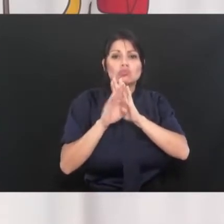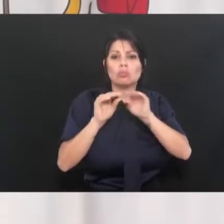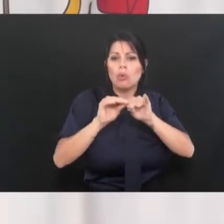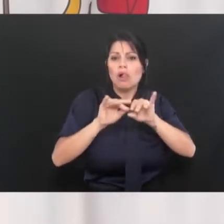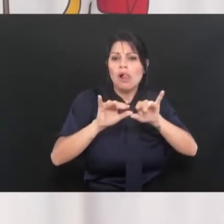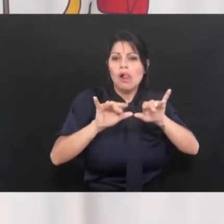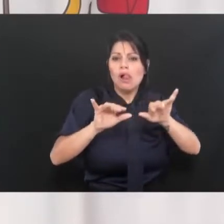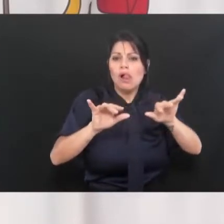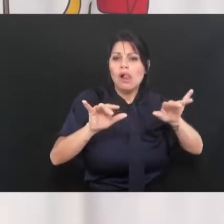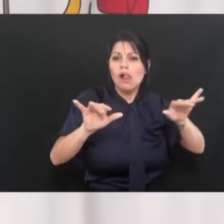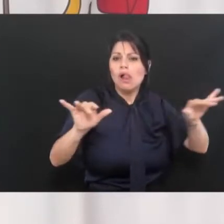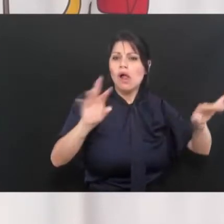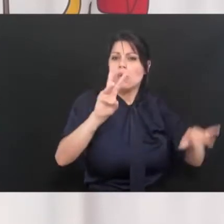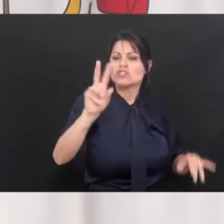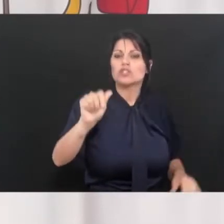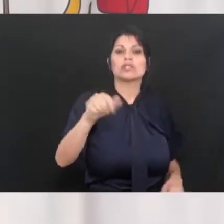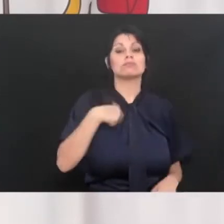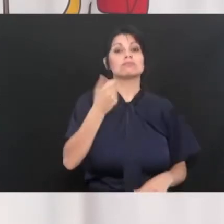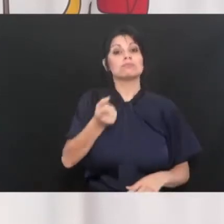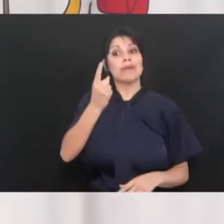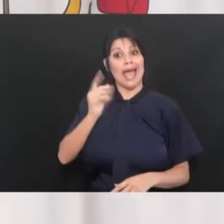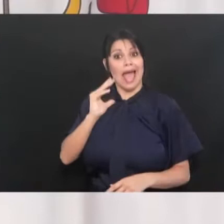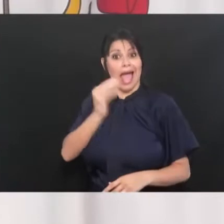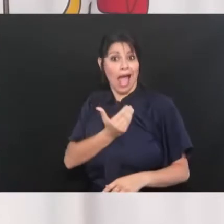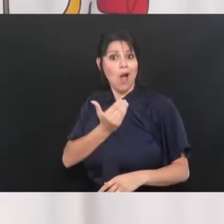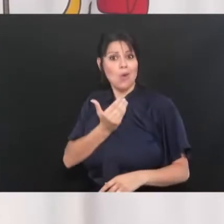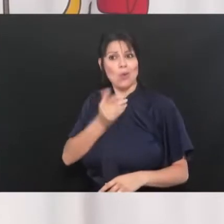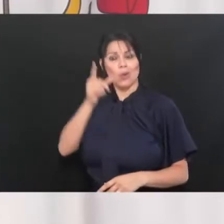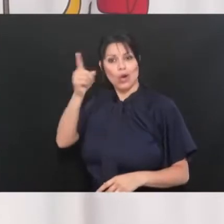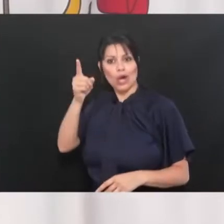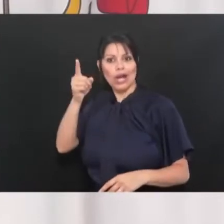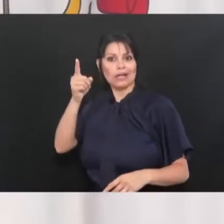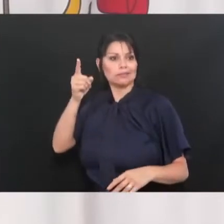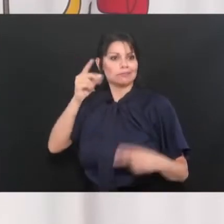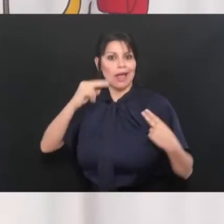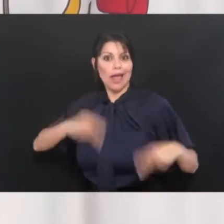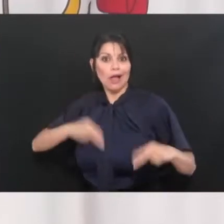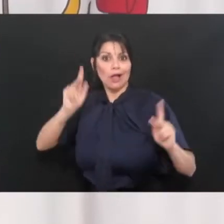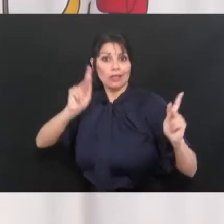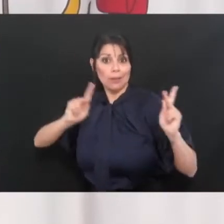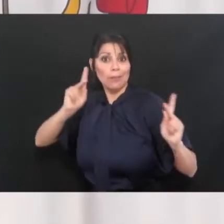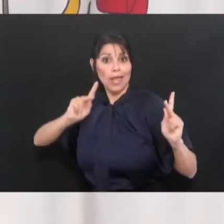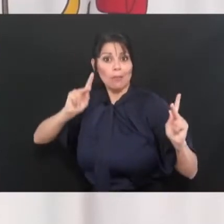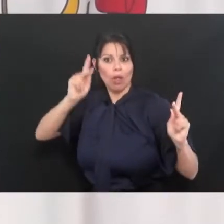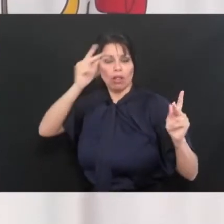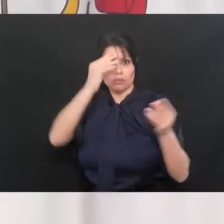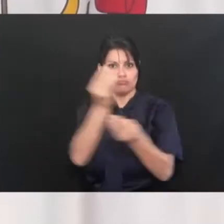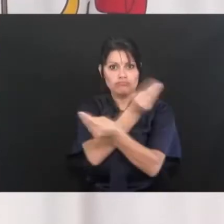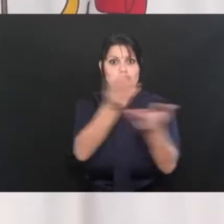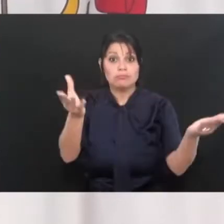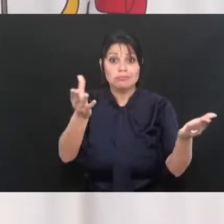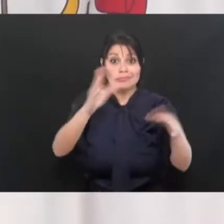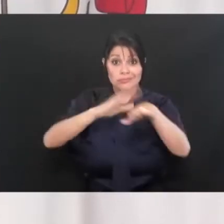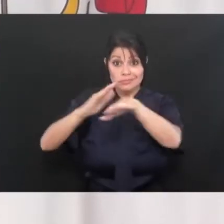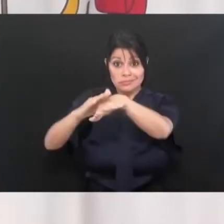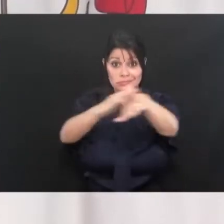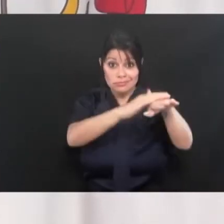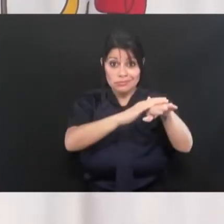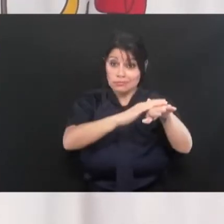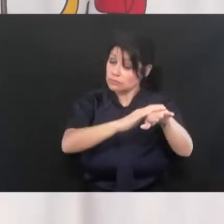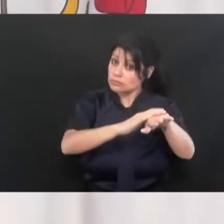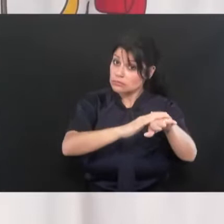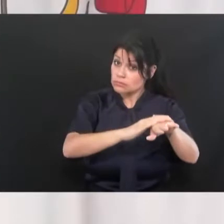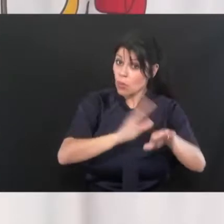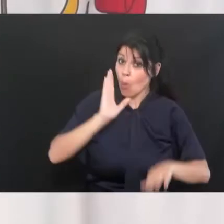down, and the health officials can tell you over and over and over, this is coming. This is coming to West Virginia.